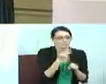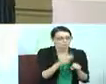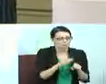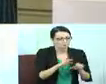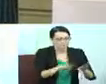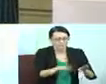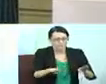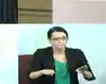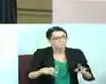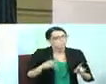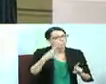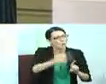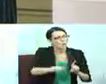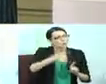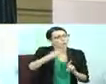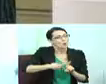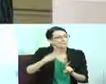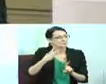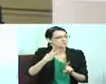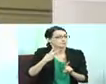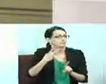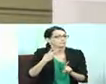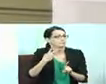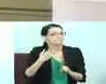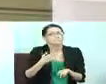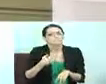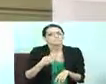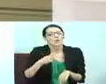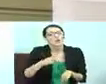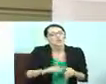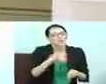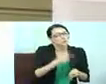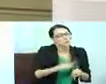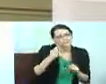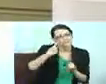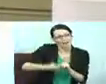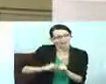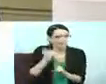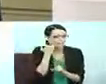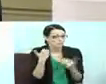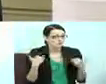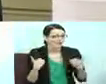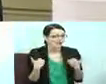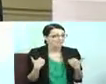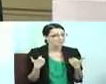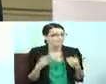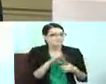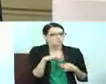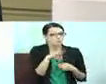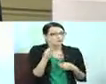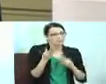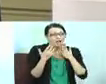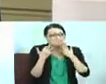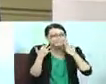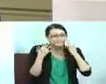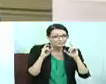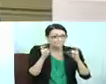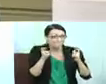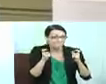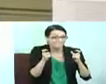twice a month. If you have that hospitality gift, we invite you to volunteer